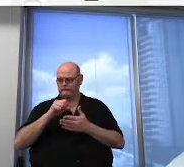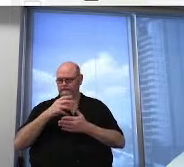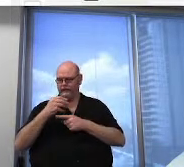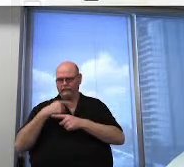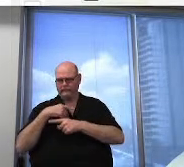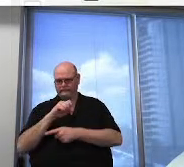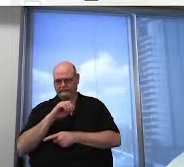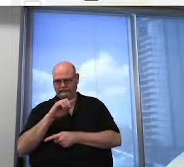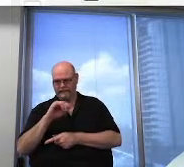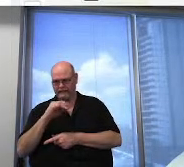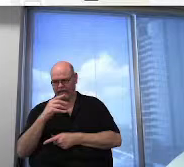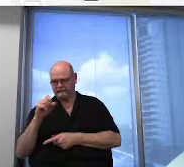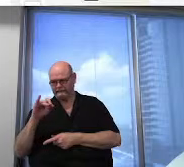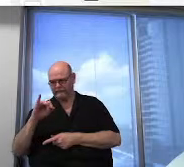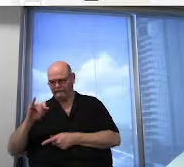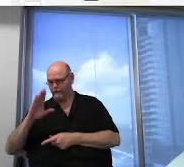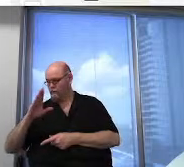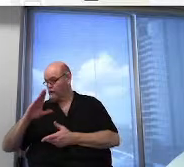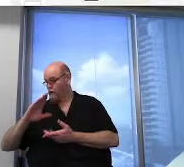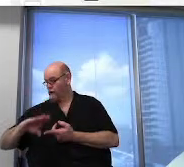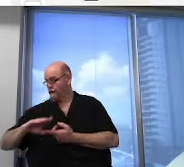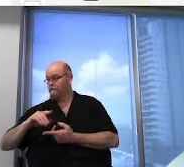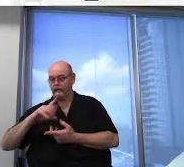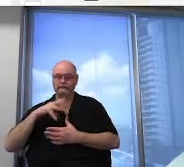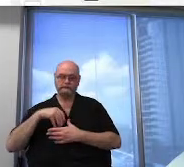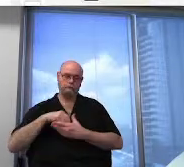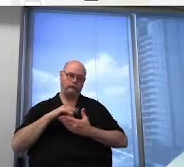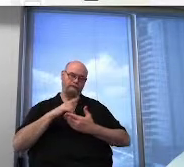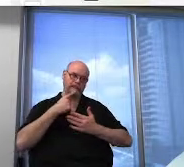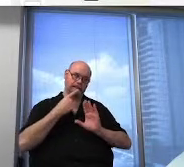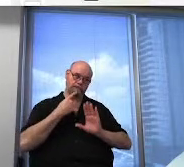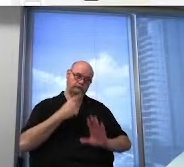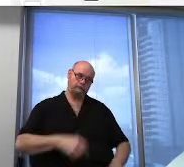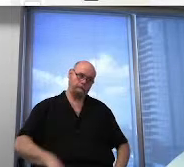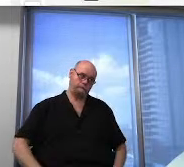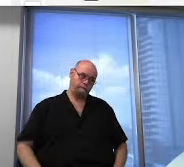and the safety and safety is going to go down so much? It's part of the testimony.